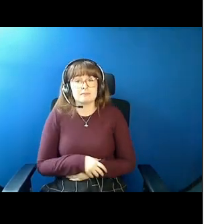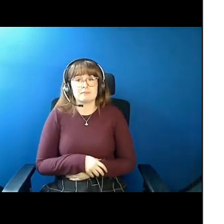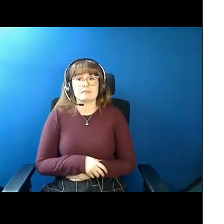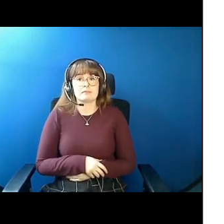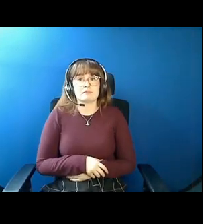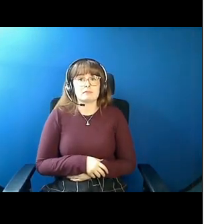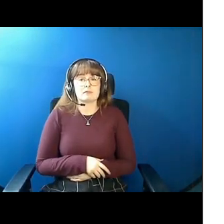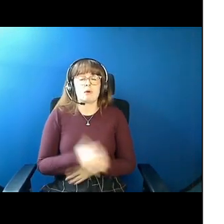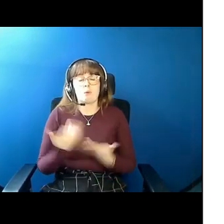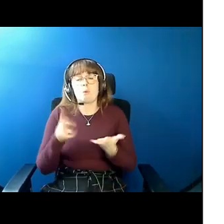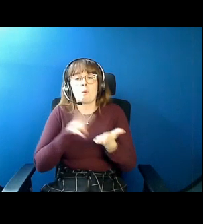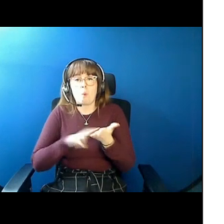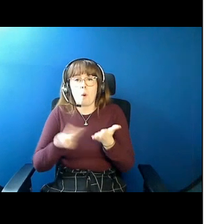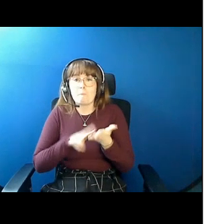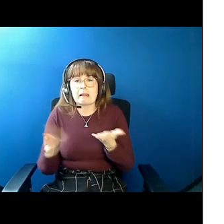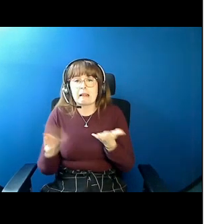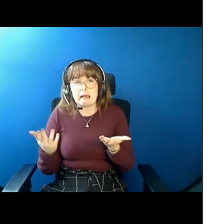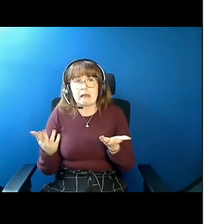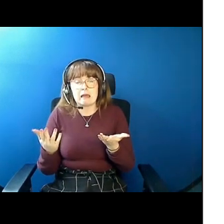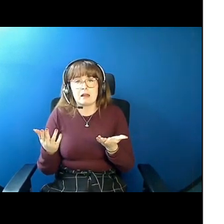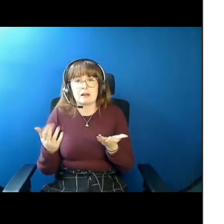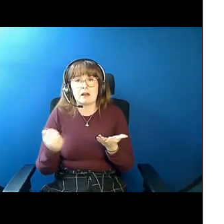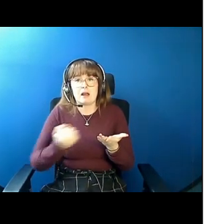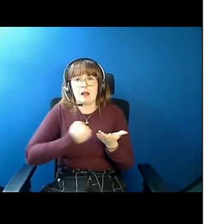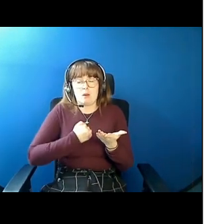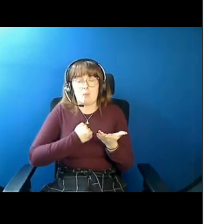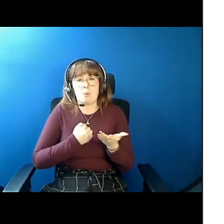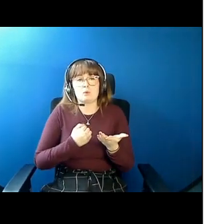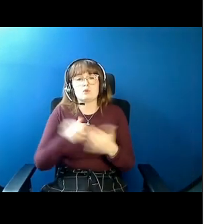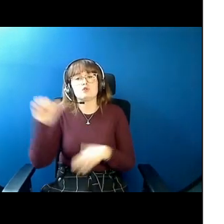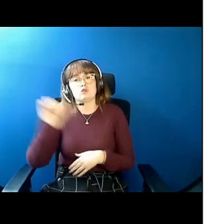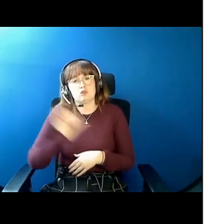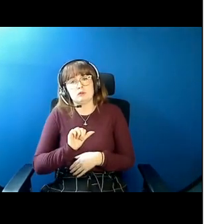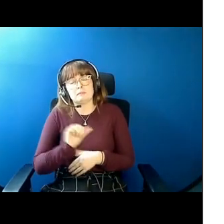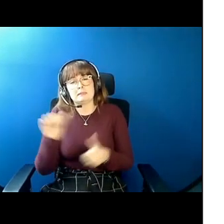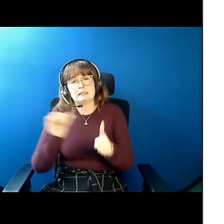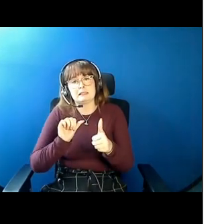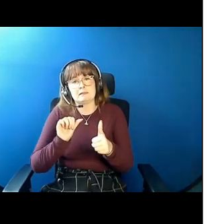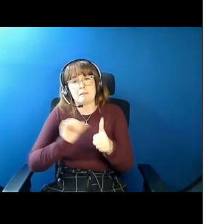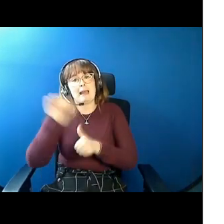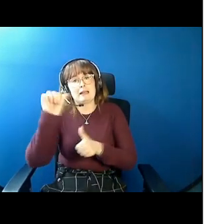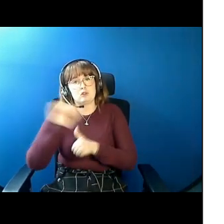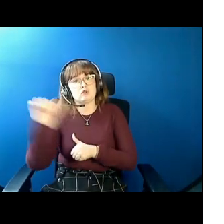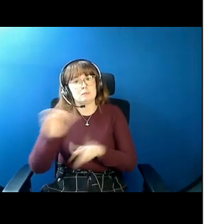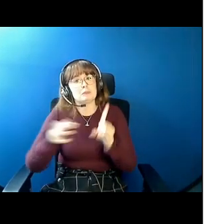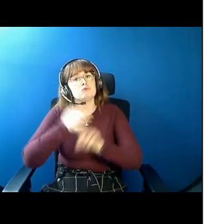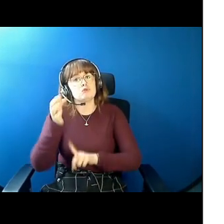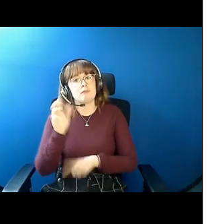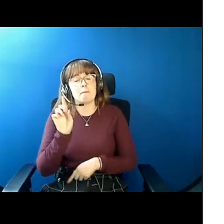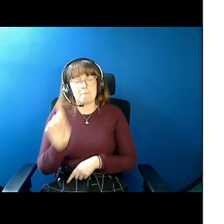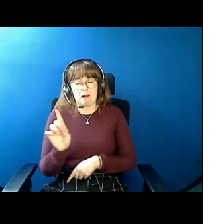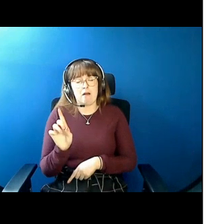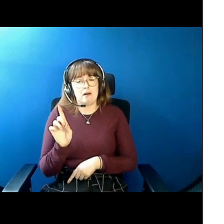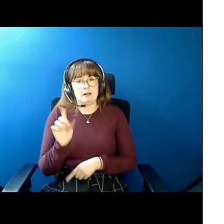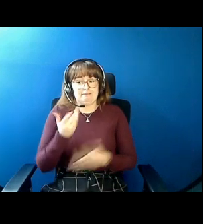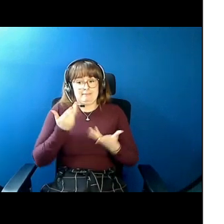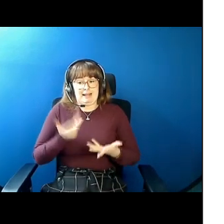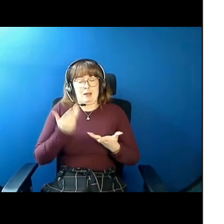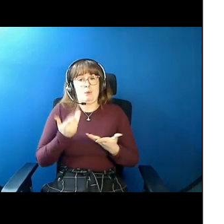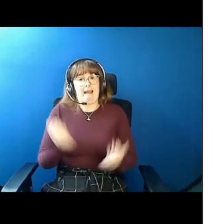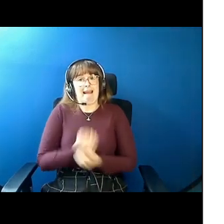Nominally, you'd say a fabric retrofit should always make things better. But with current energy